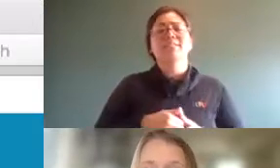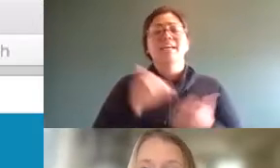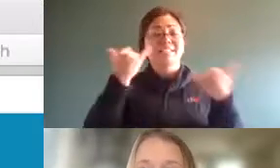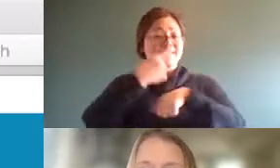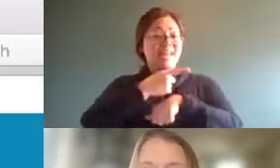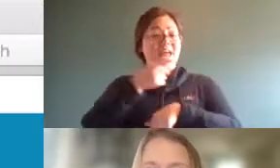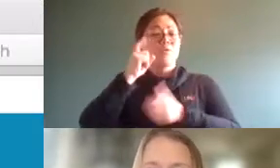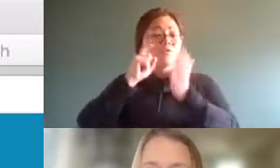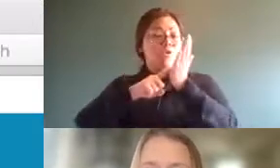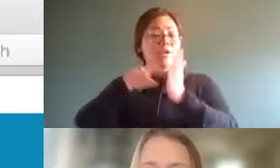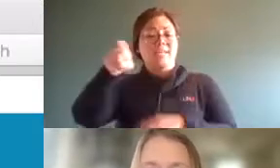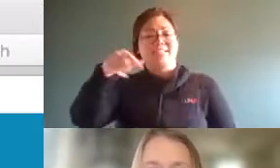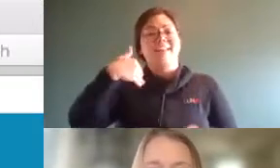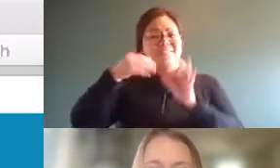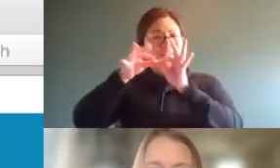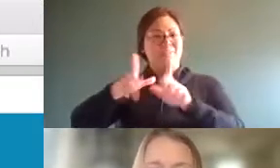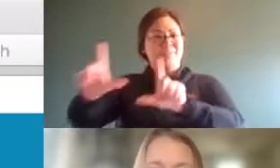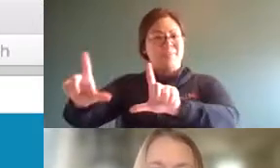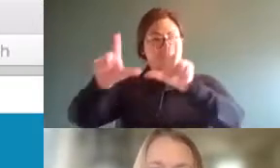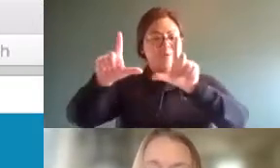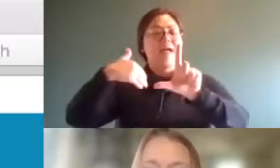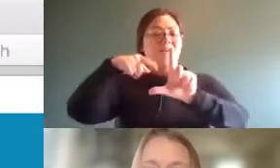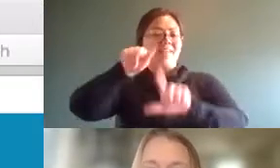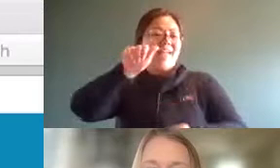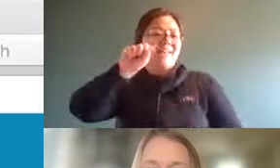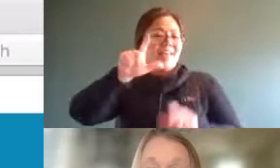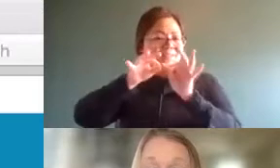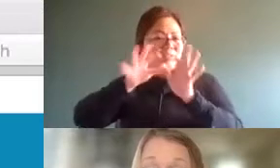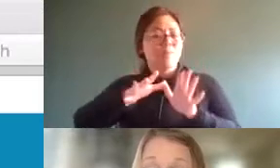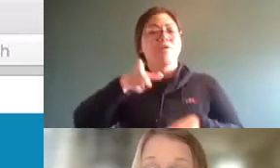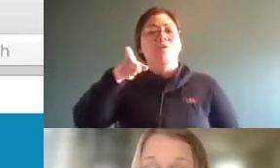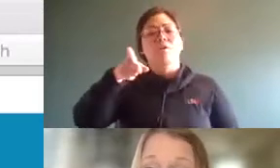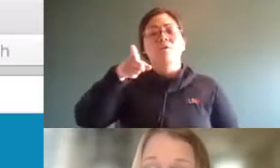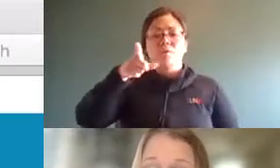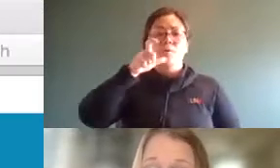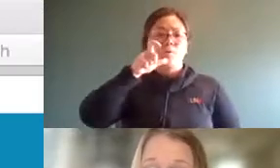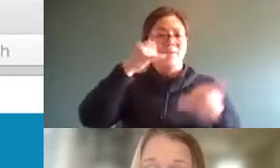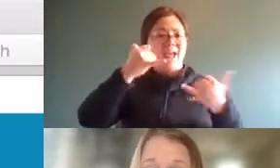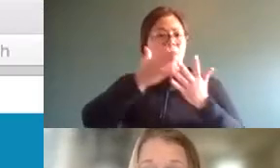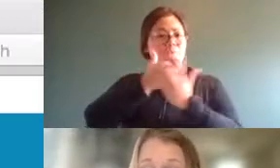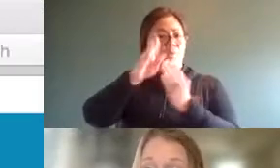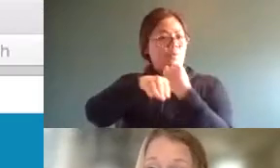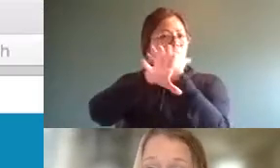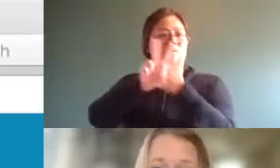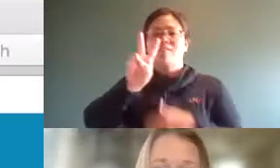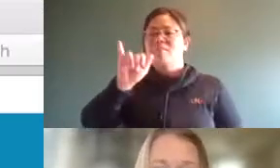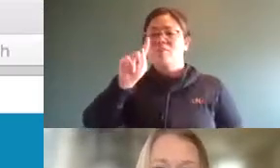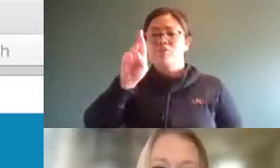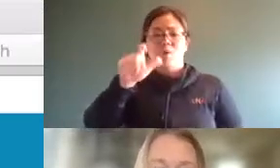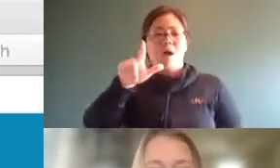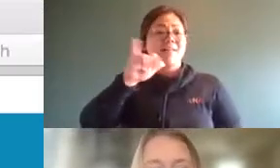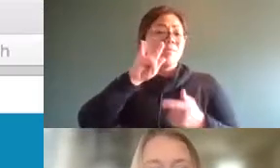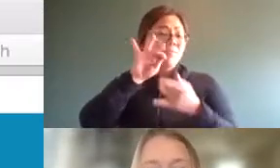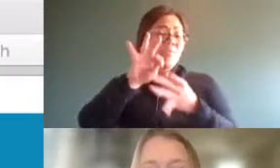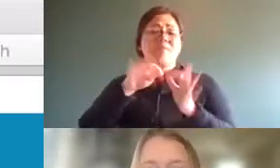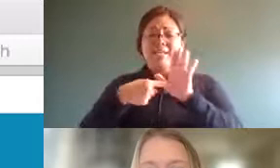see Naomi here, our ASL interpreter, who is virtually interpreting. So that's a perfect example of